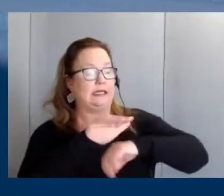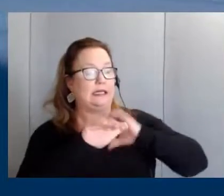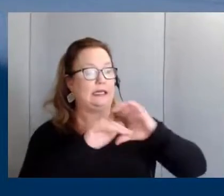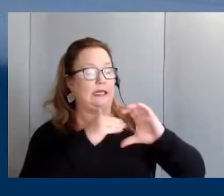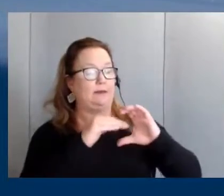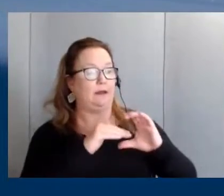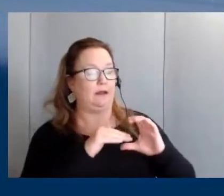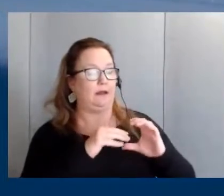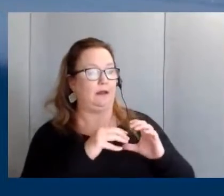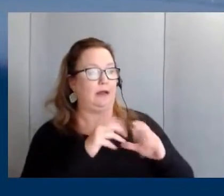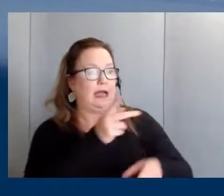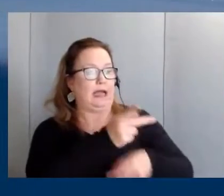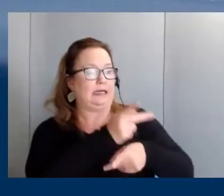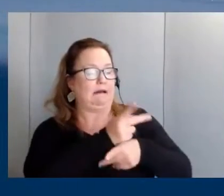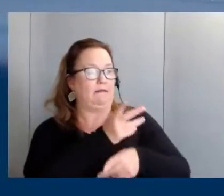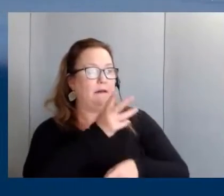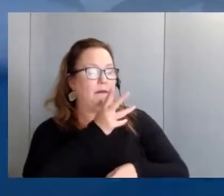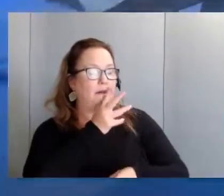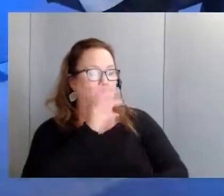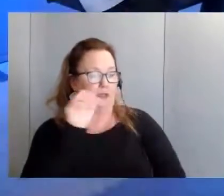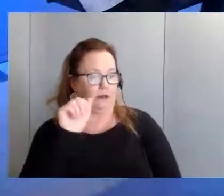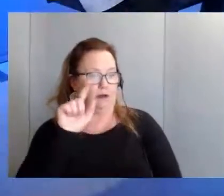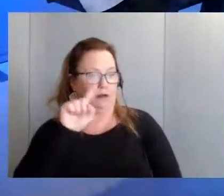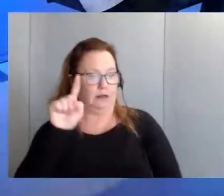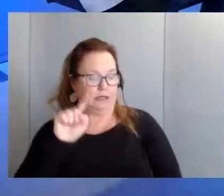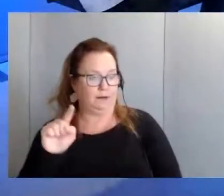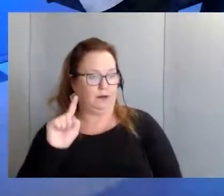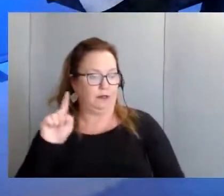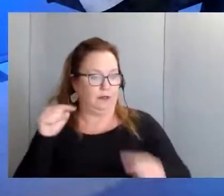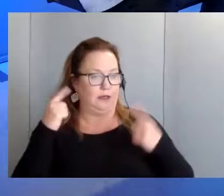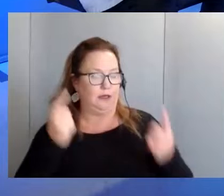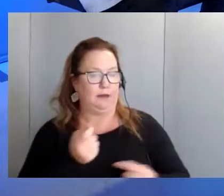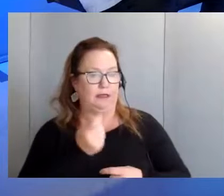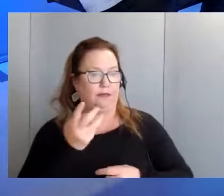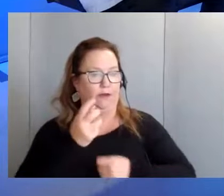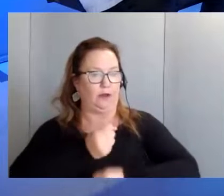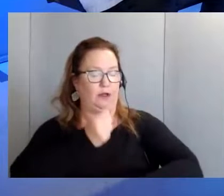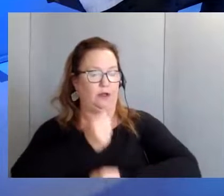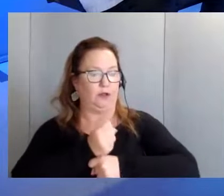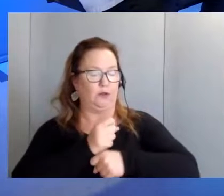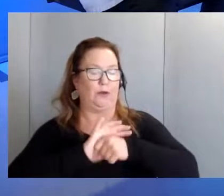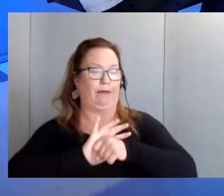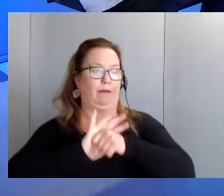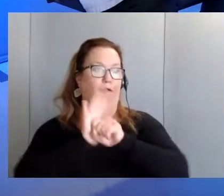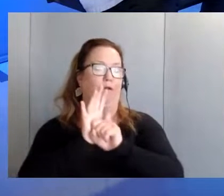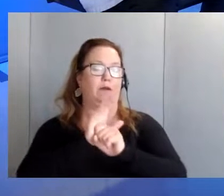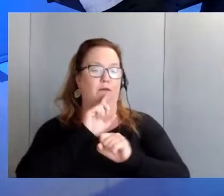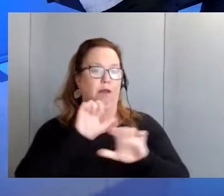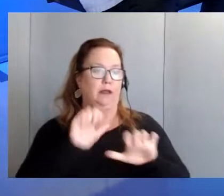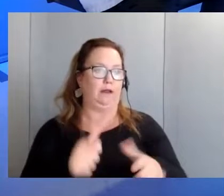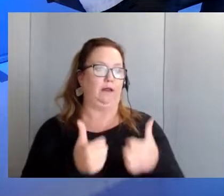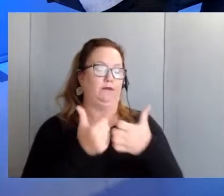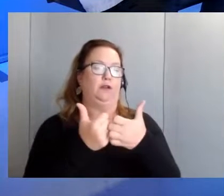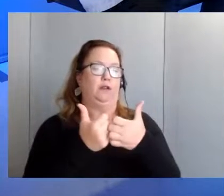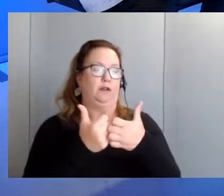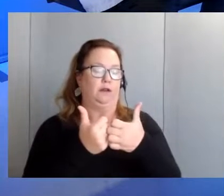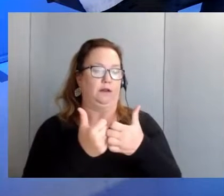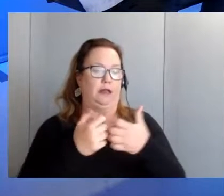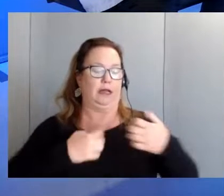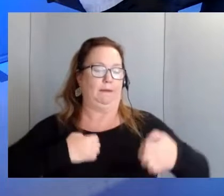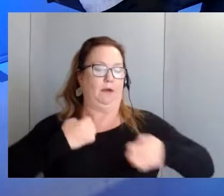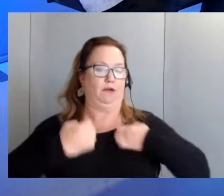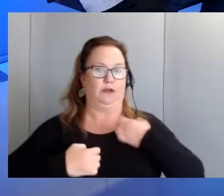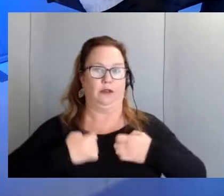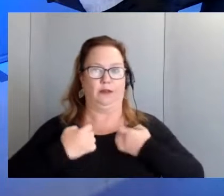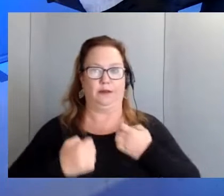care for my mother who has Alzheimer's disease. The past few years with COVID has made it extremely difficult, especially emotionally. We've certainly have